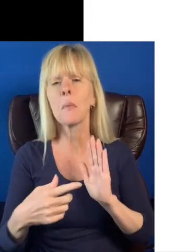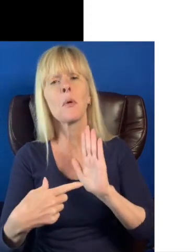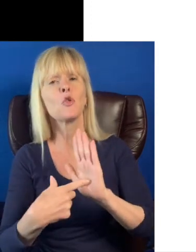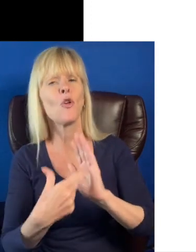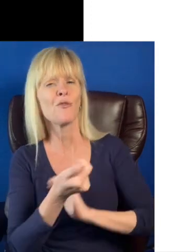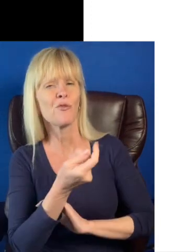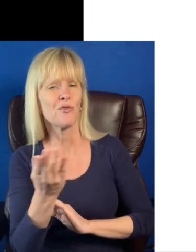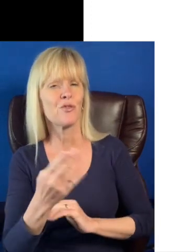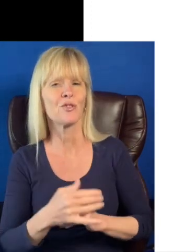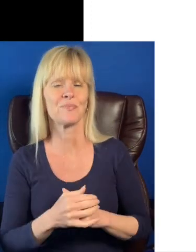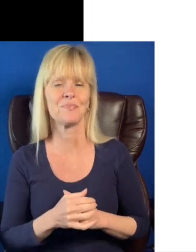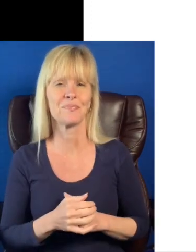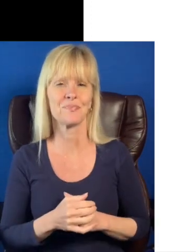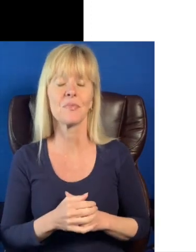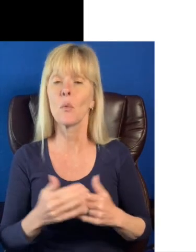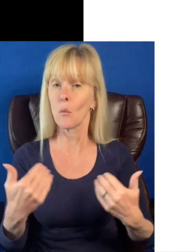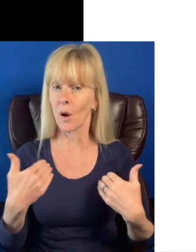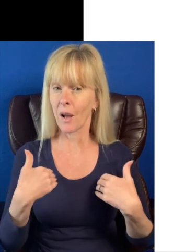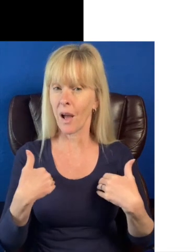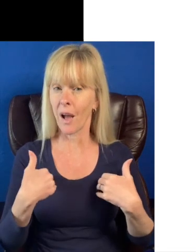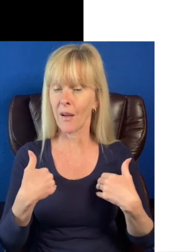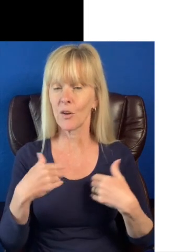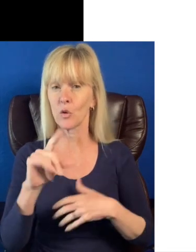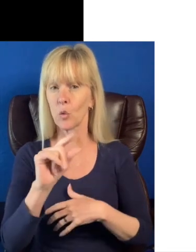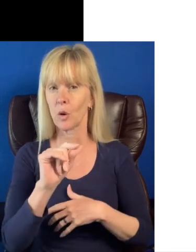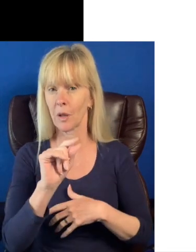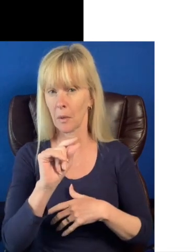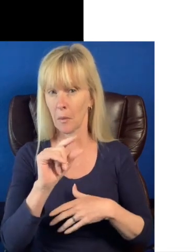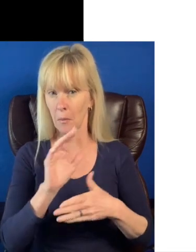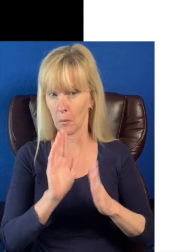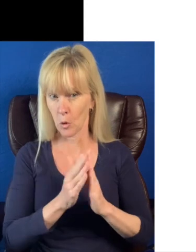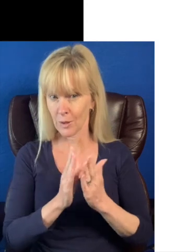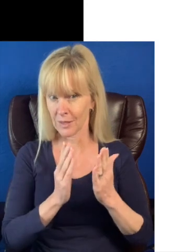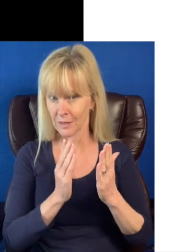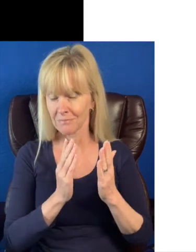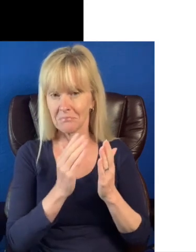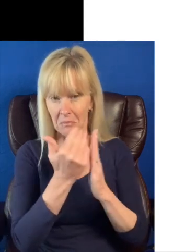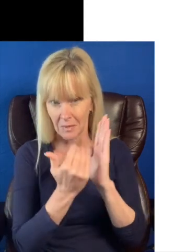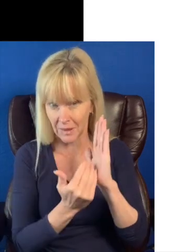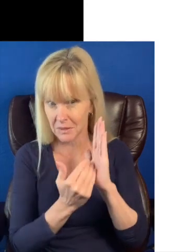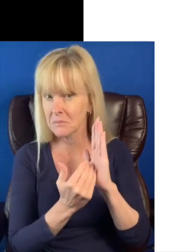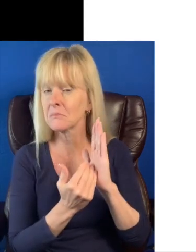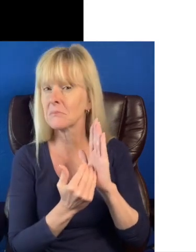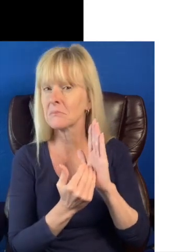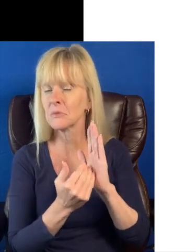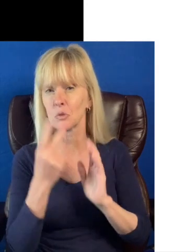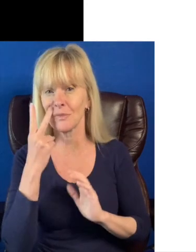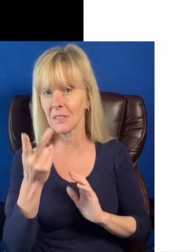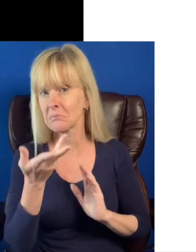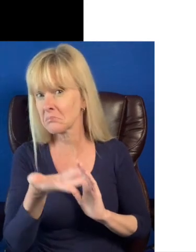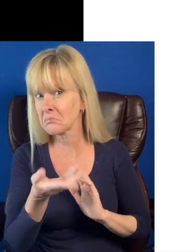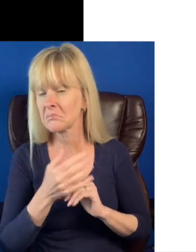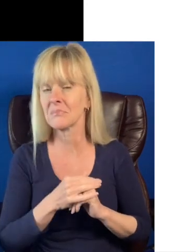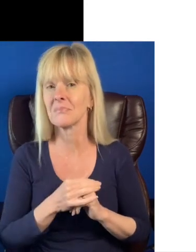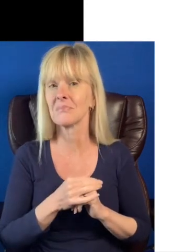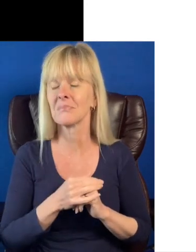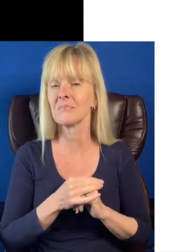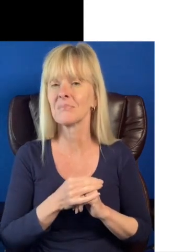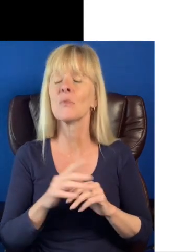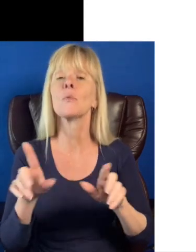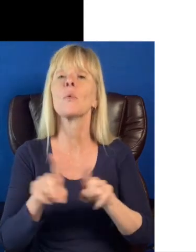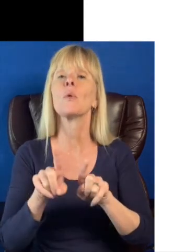we have? Let me show you just a few. We do have a 20-book series of lesson plans, and this is what they look